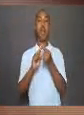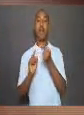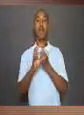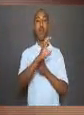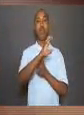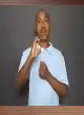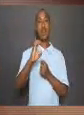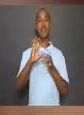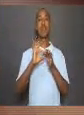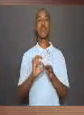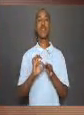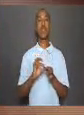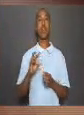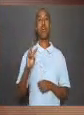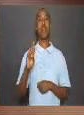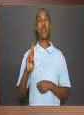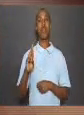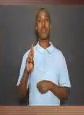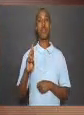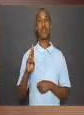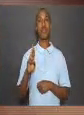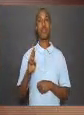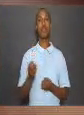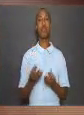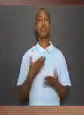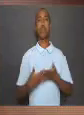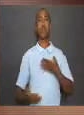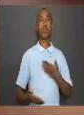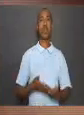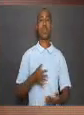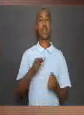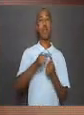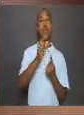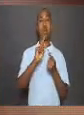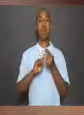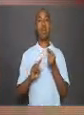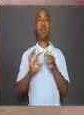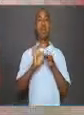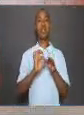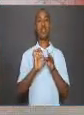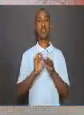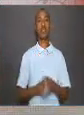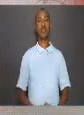covalent bond, or, more simply, a polar bond.